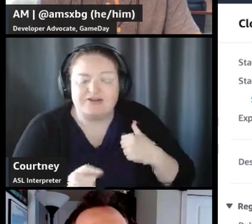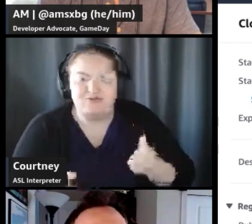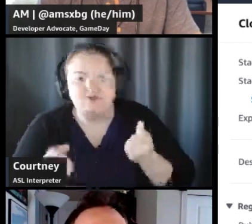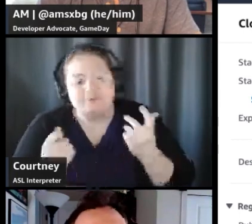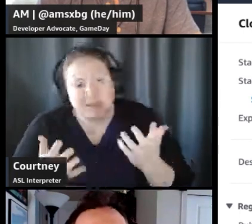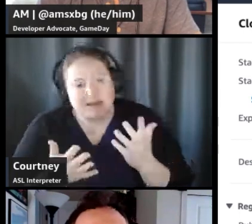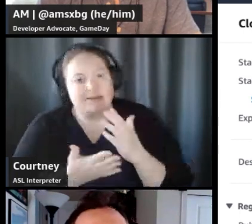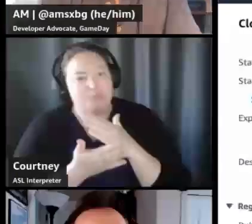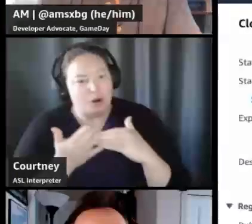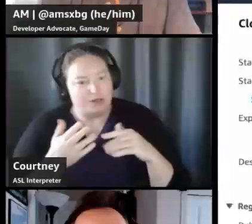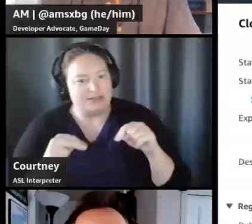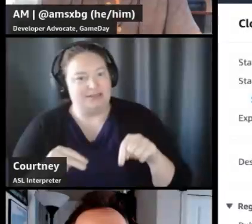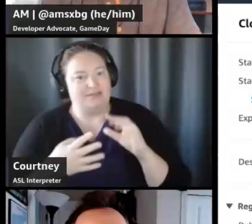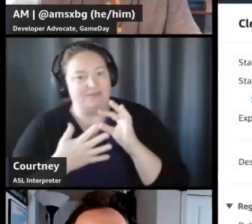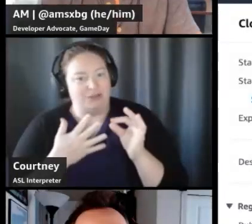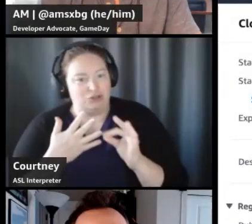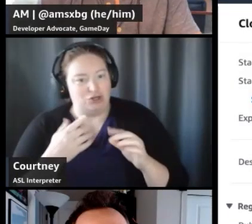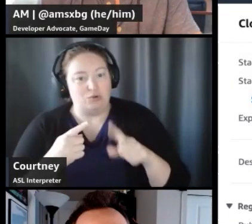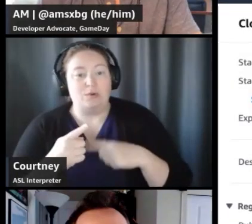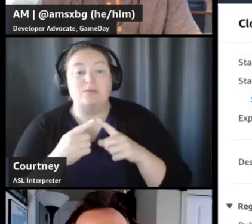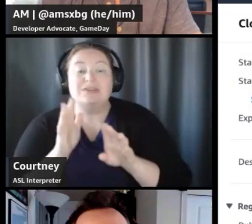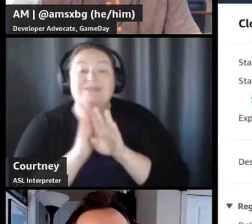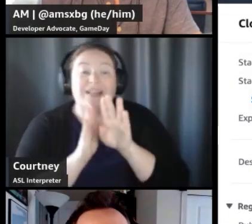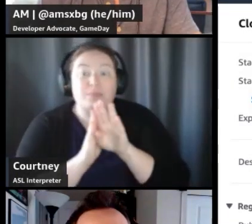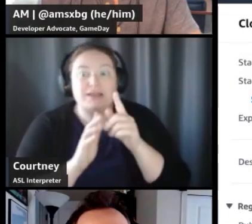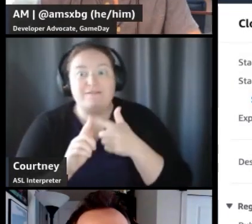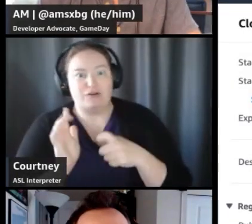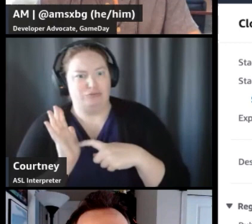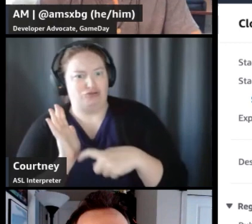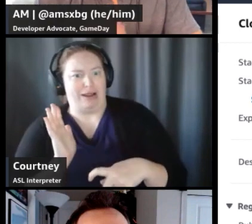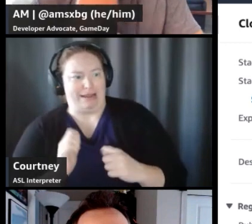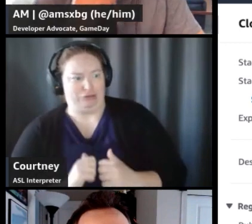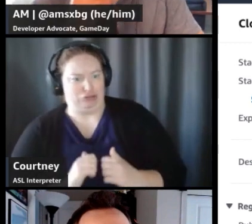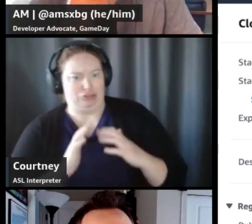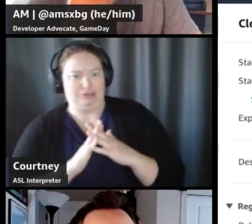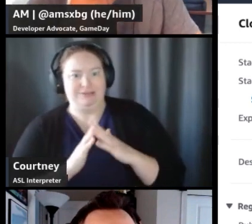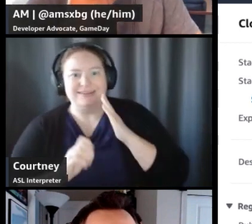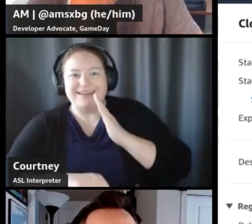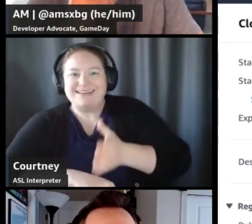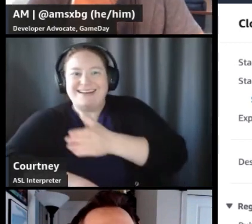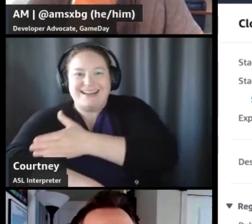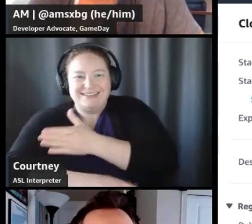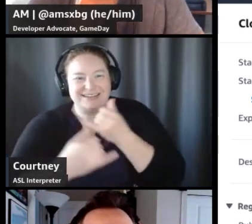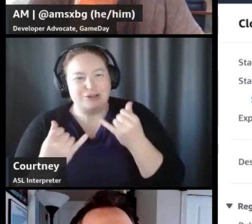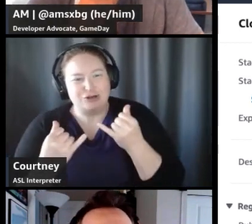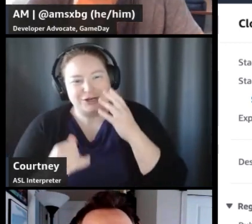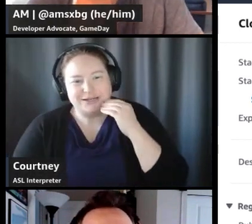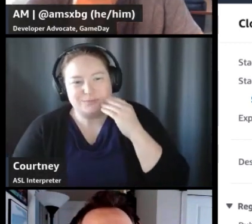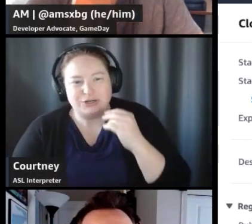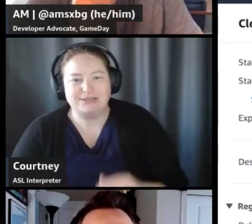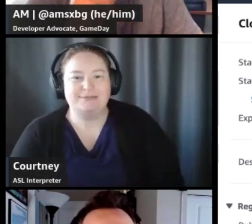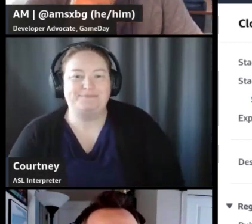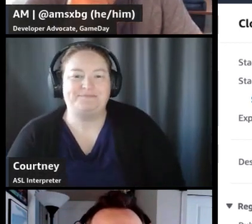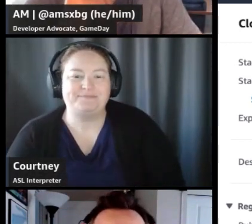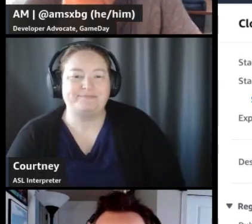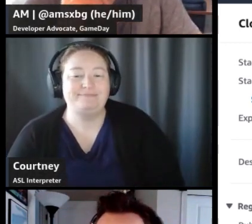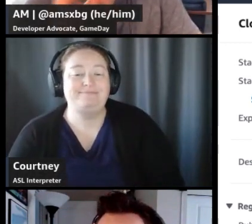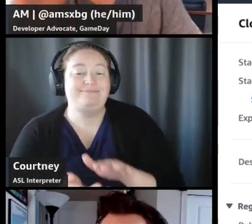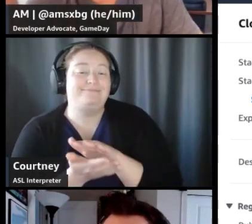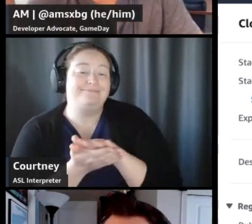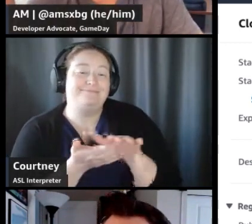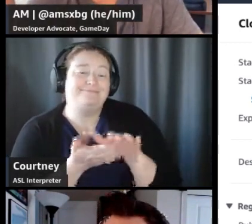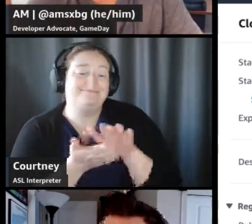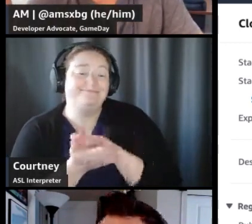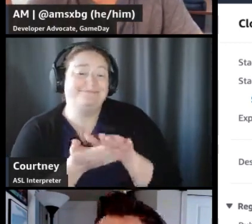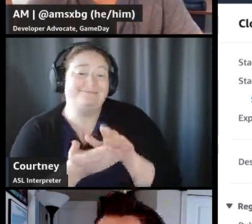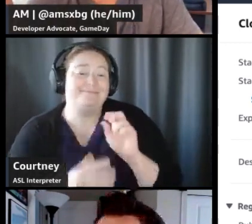when we are like developing it from scratch and like enhancing like what the current experience is. Very nice. All right,